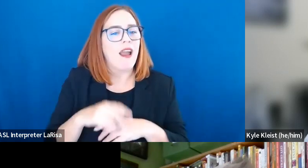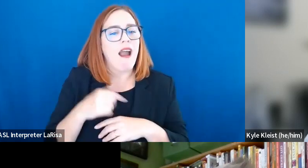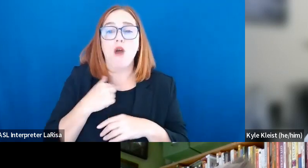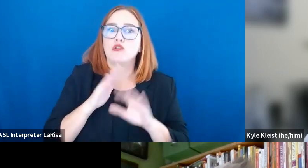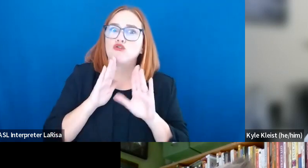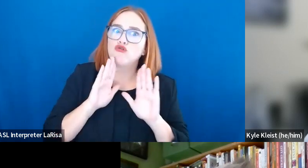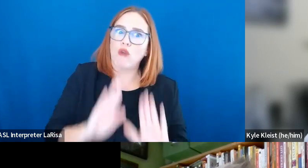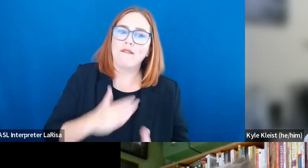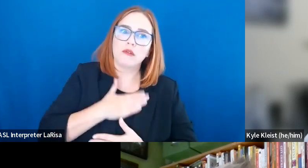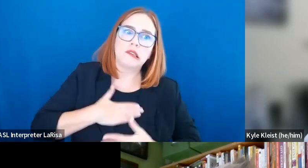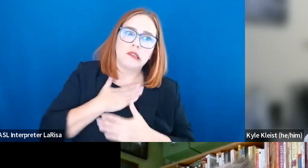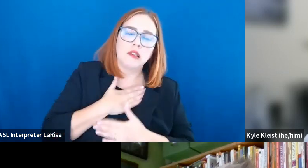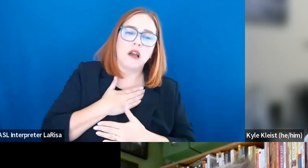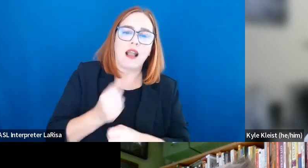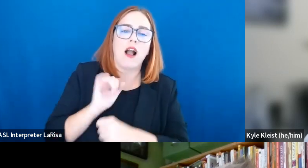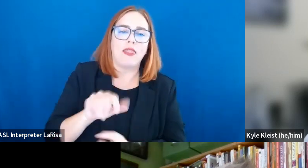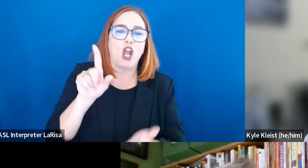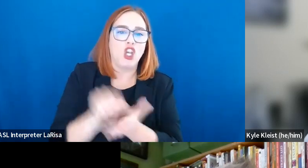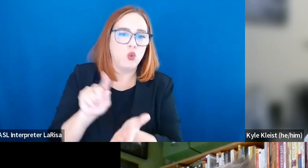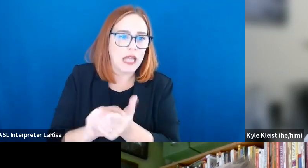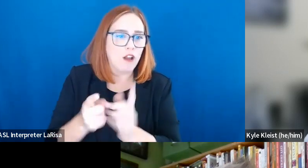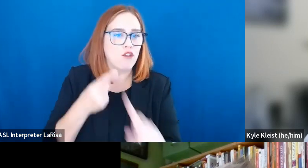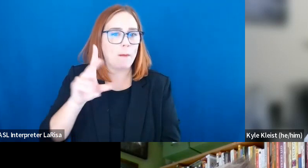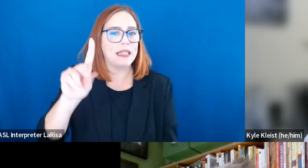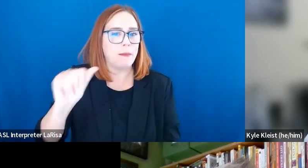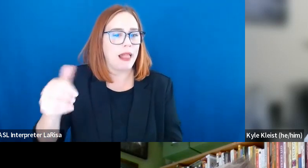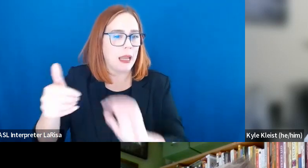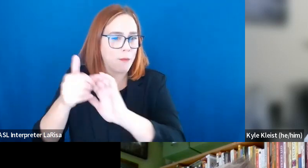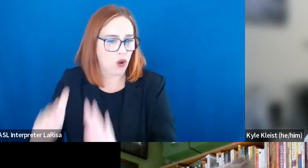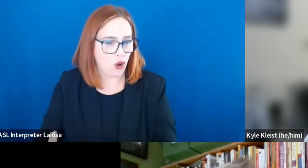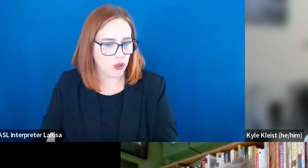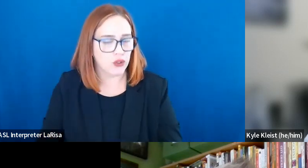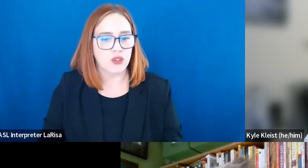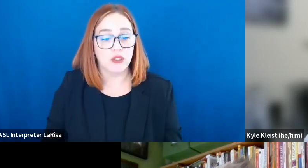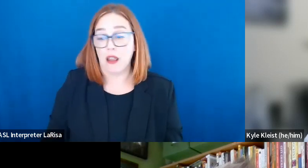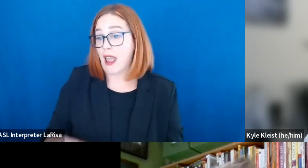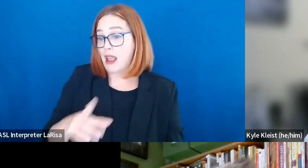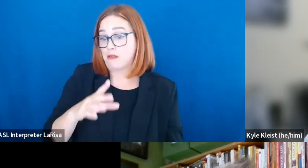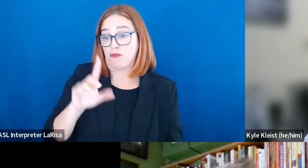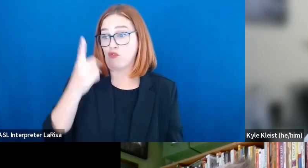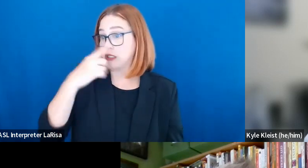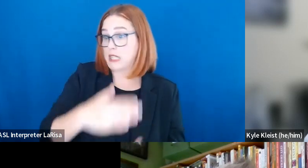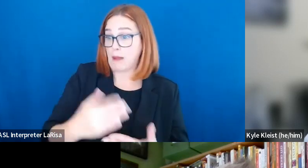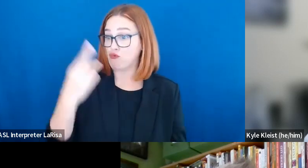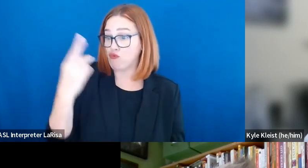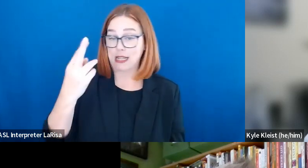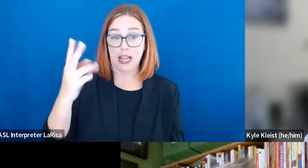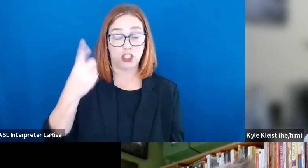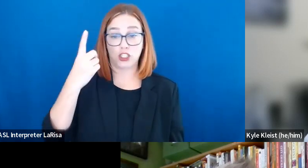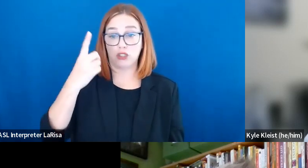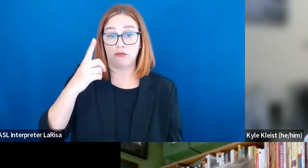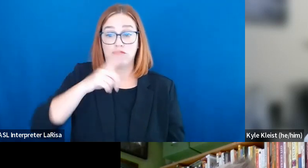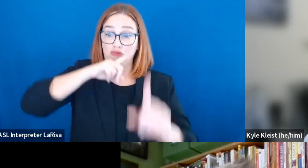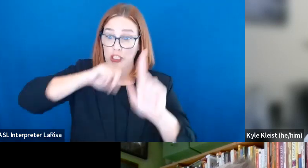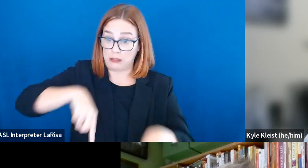Disability Partners, and that for some reason I had just taken it on myself to respond. It had a little ad, anybody interested?